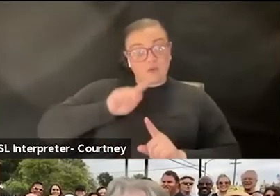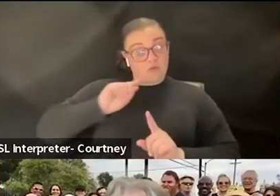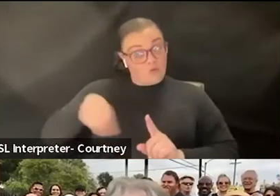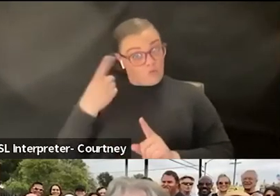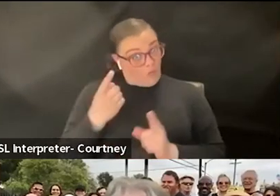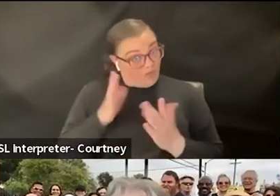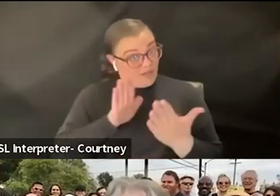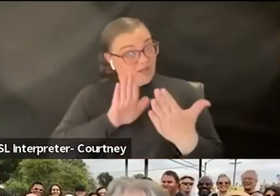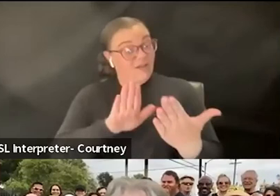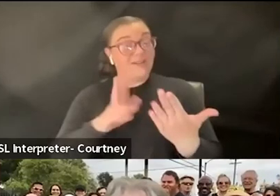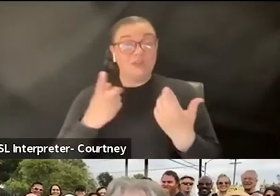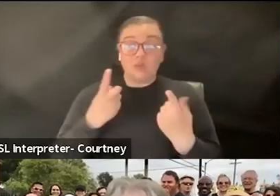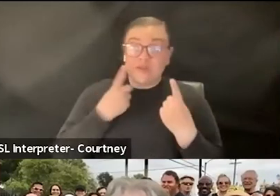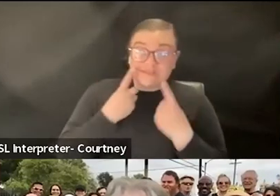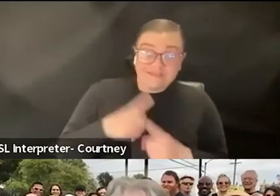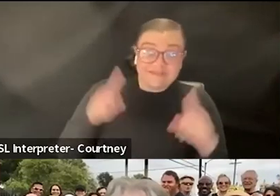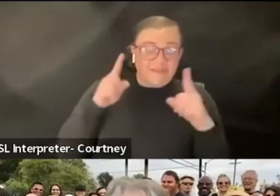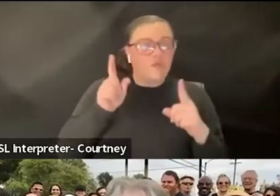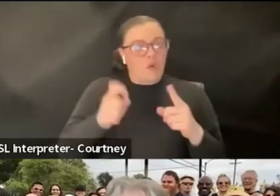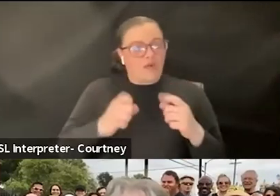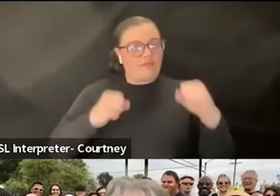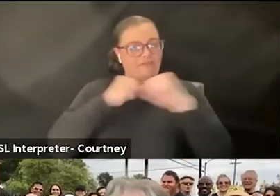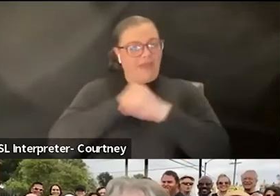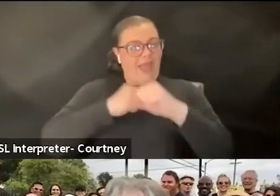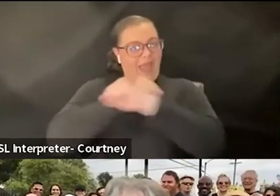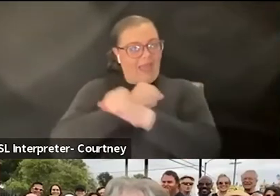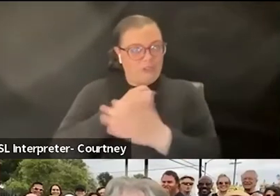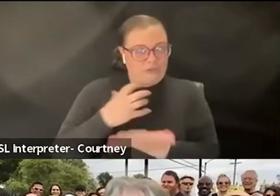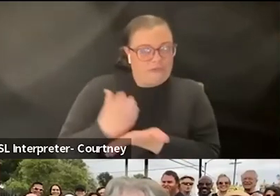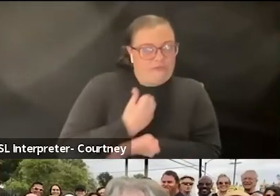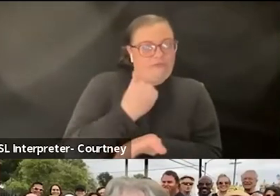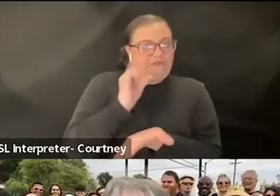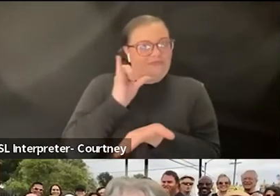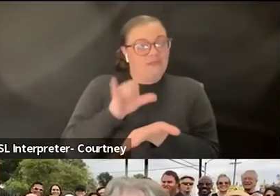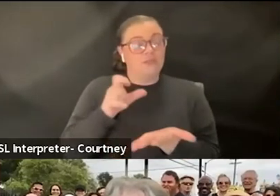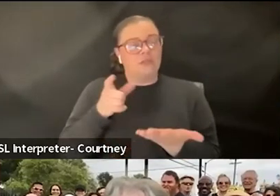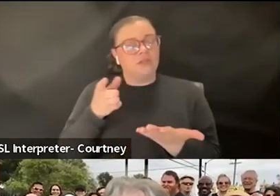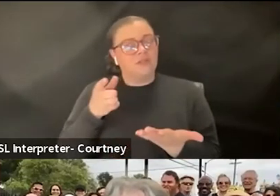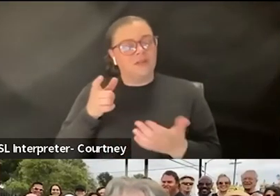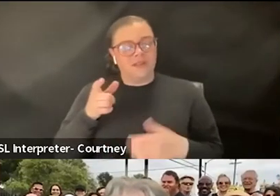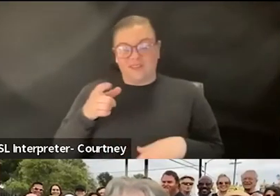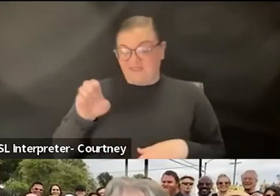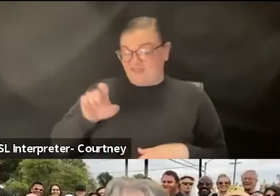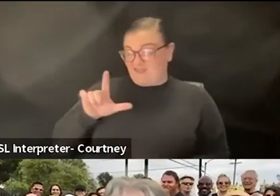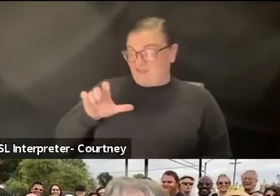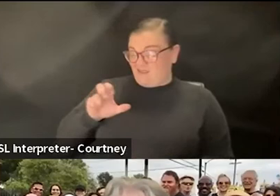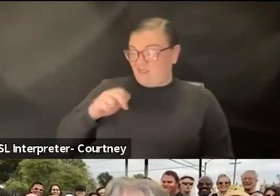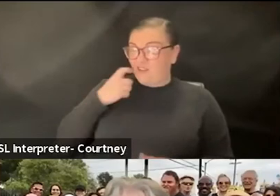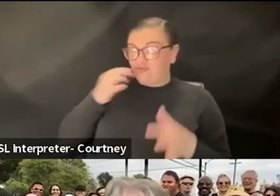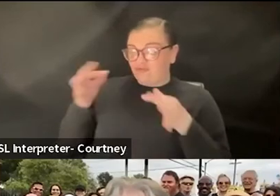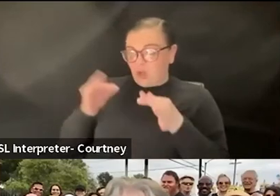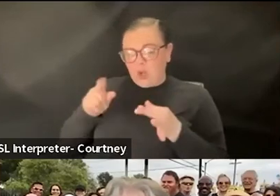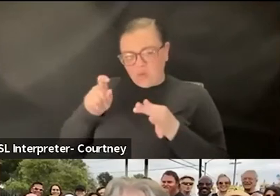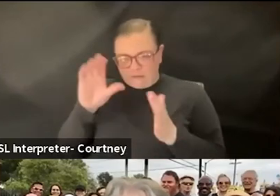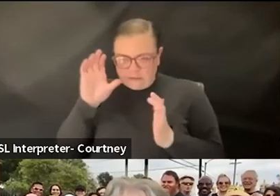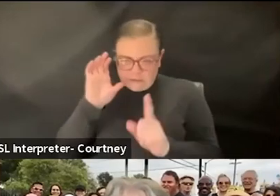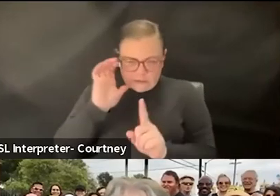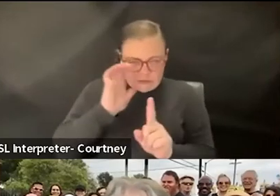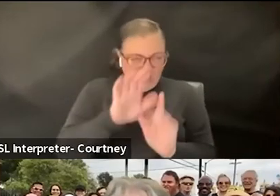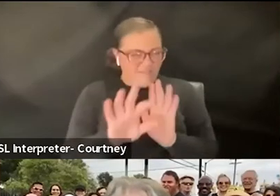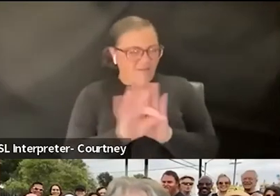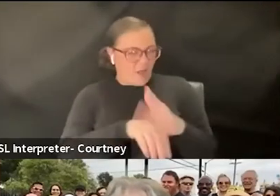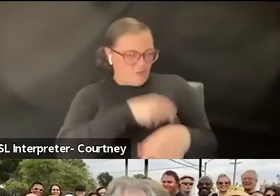got to have, like Ellen said, you have to find the right leaders that know kind of the structures within